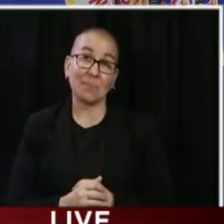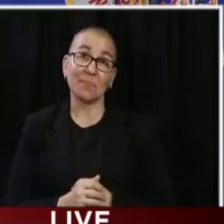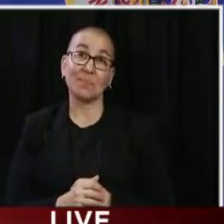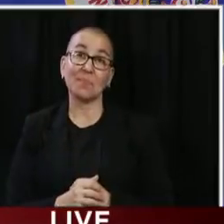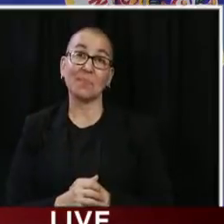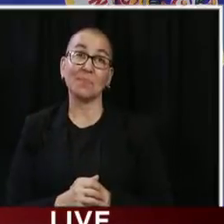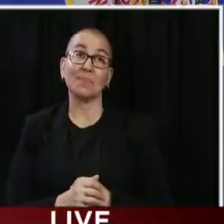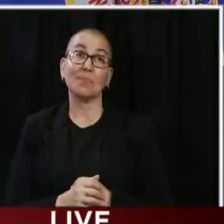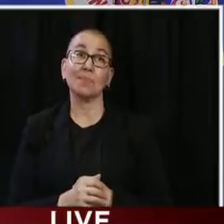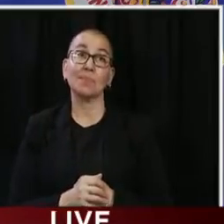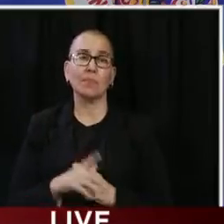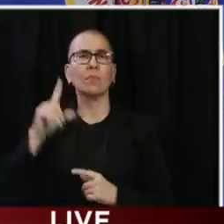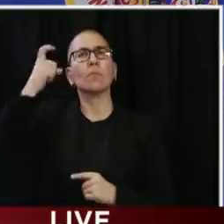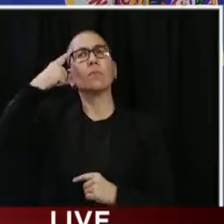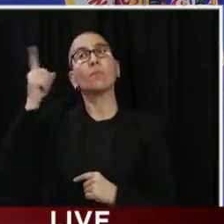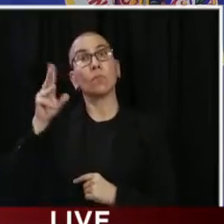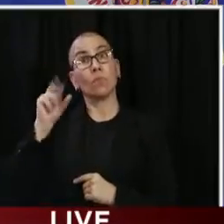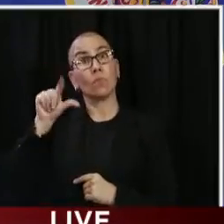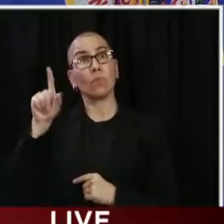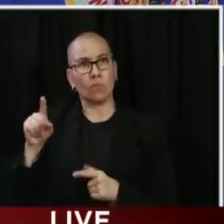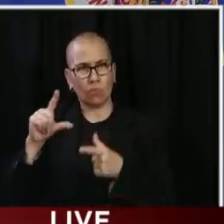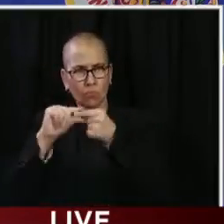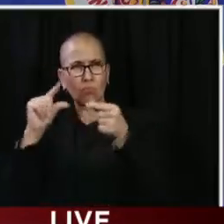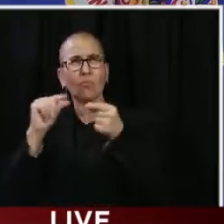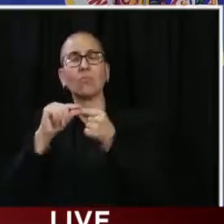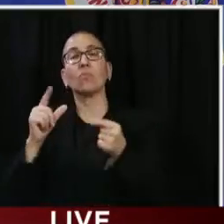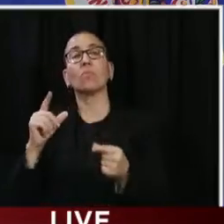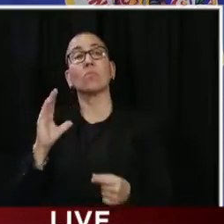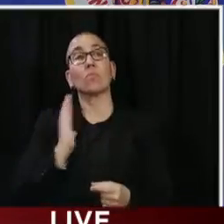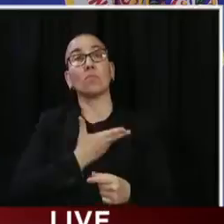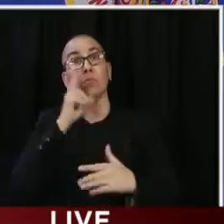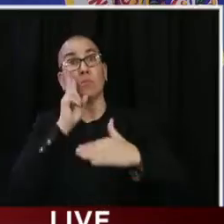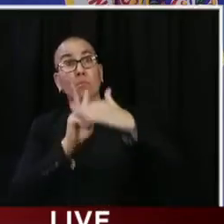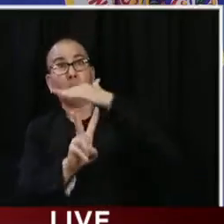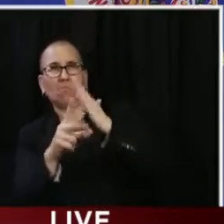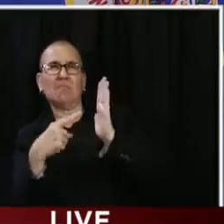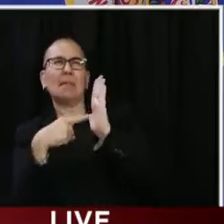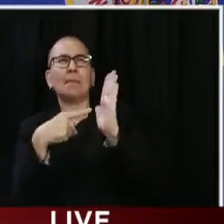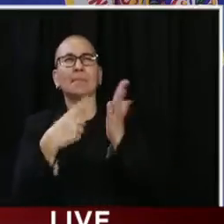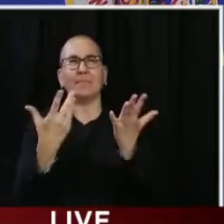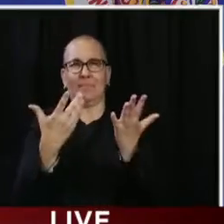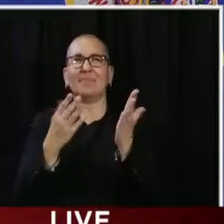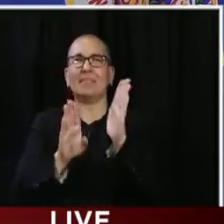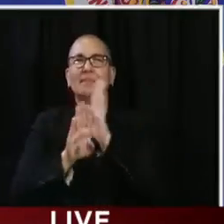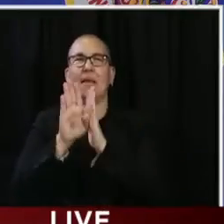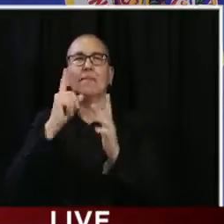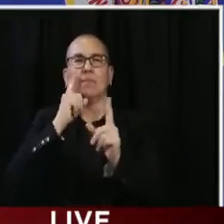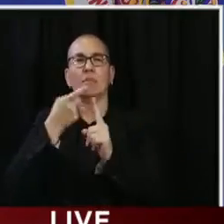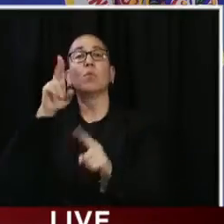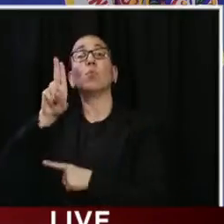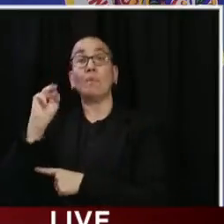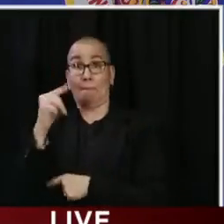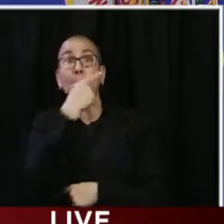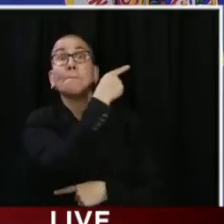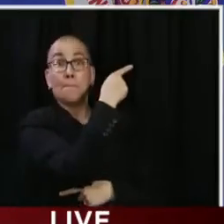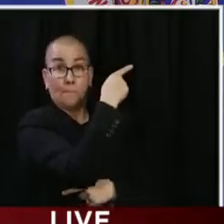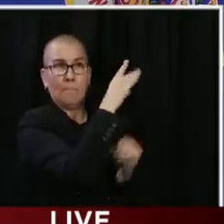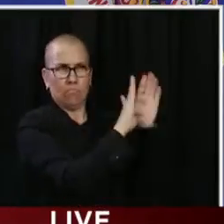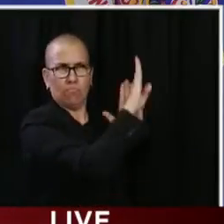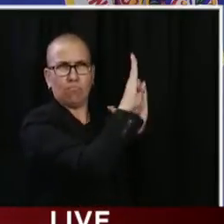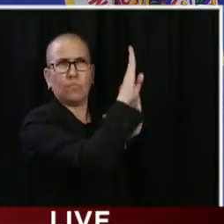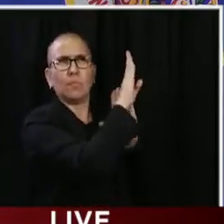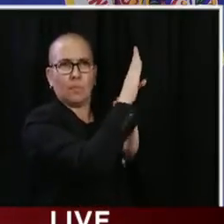governor said, our projections, both the model that was developed at the University of Minnesota, as well as data that we are sharing